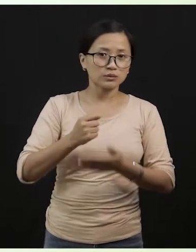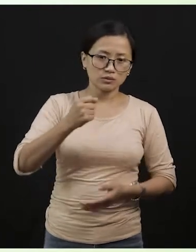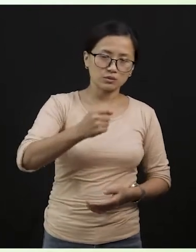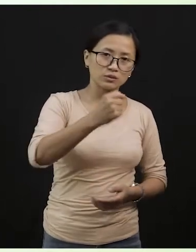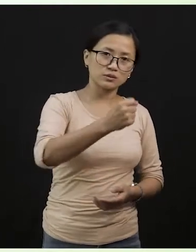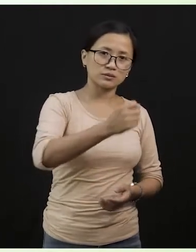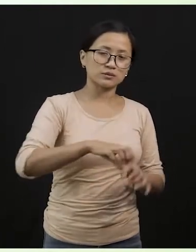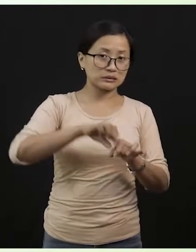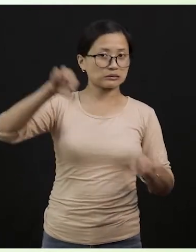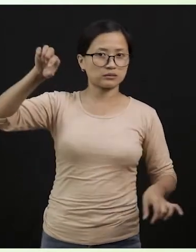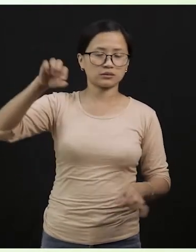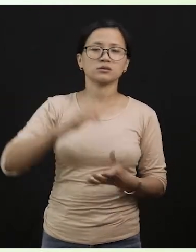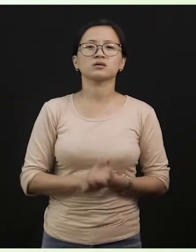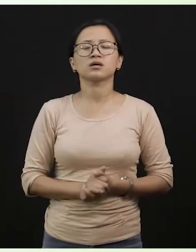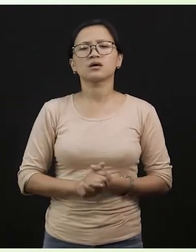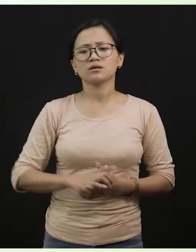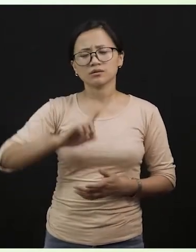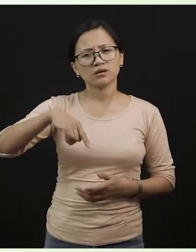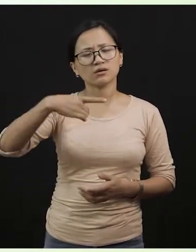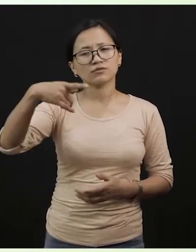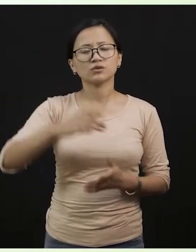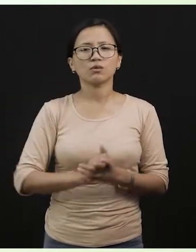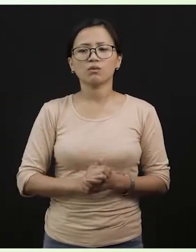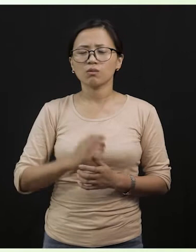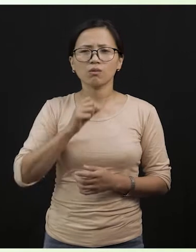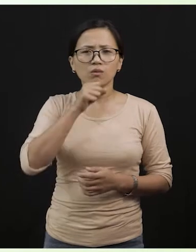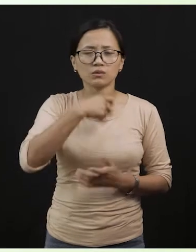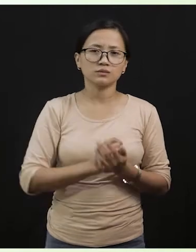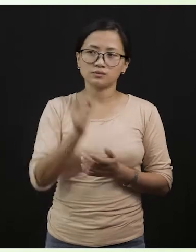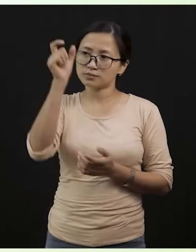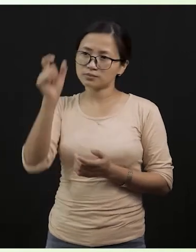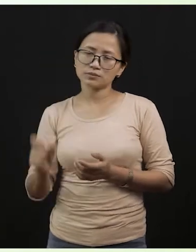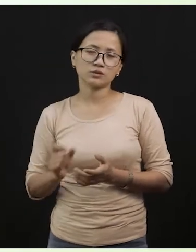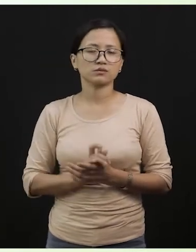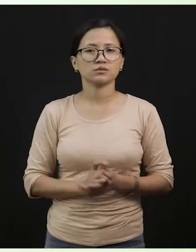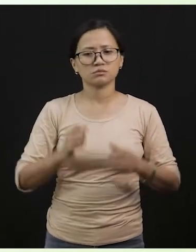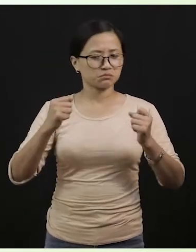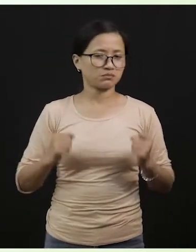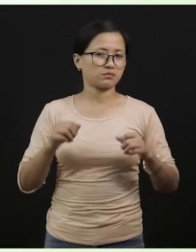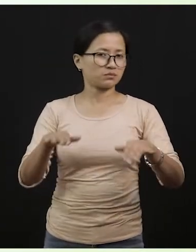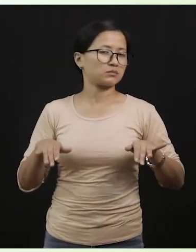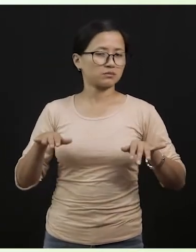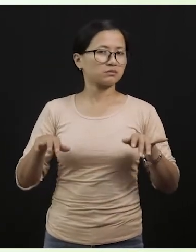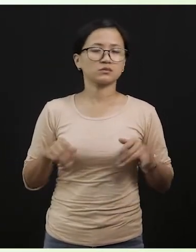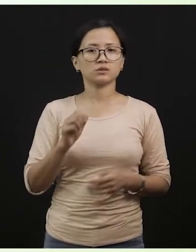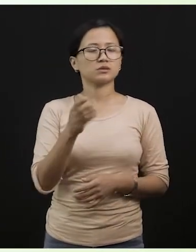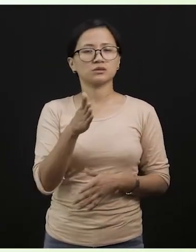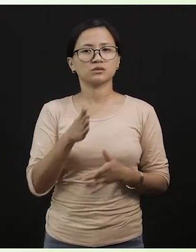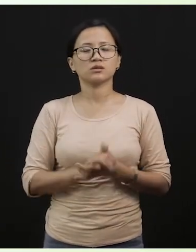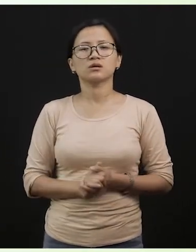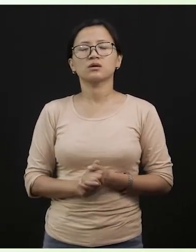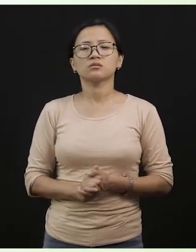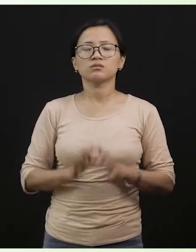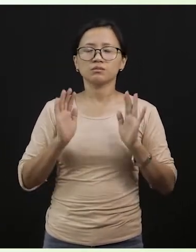I say that every old persons do not sit on the wheelchair, right? in your neighborhood, you might have seen, I'm sure,